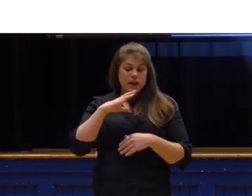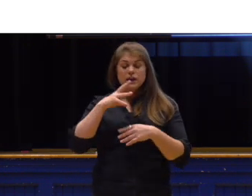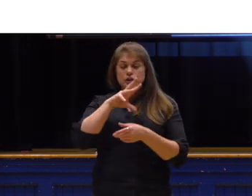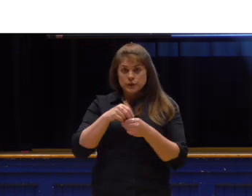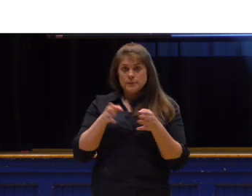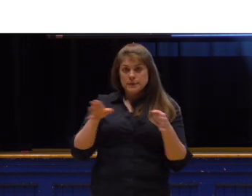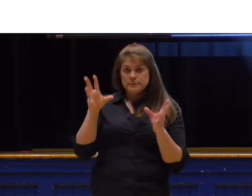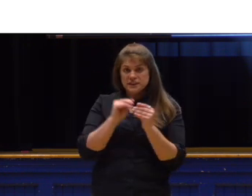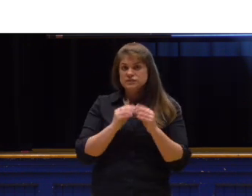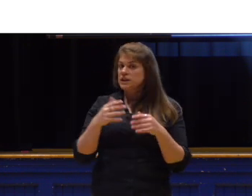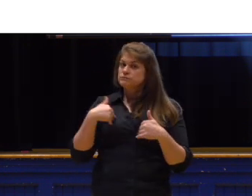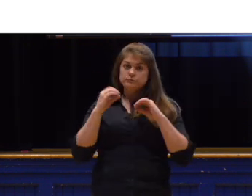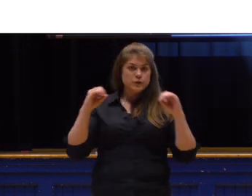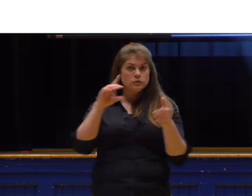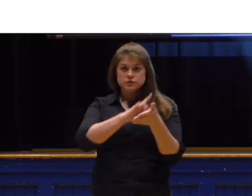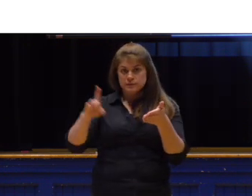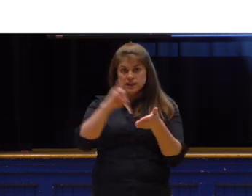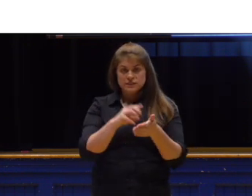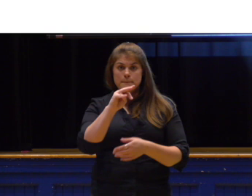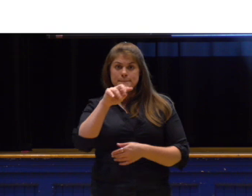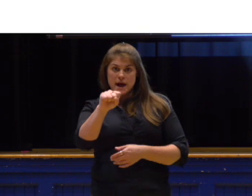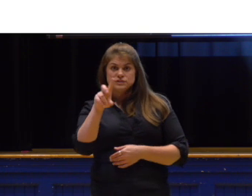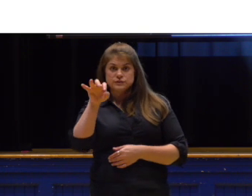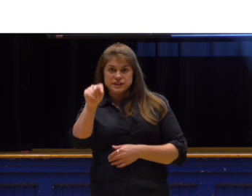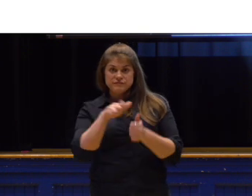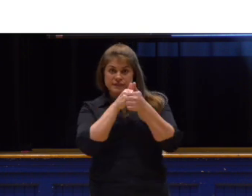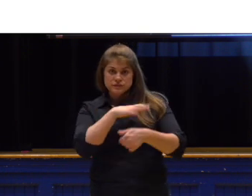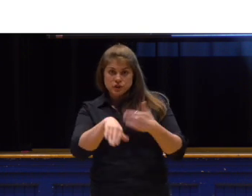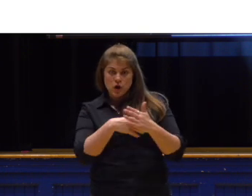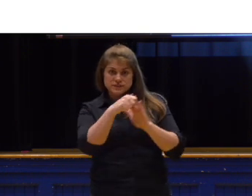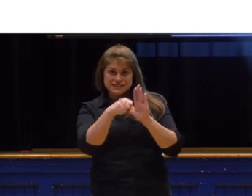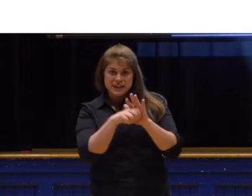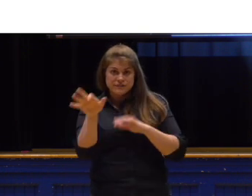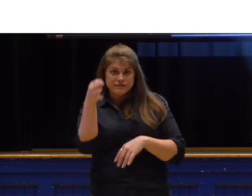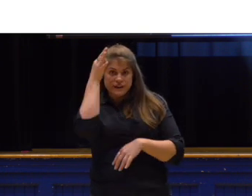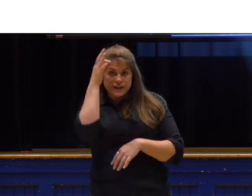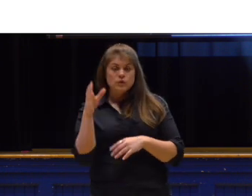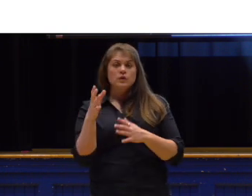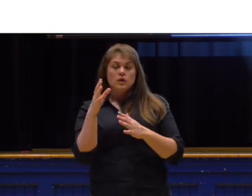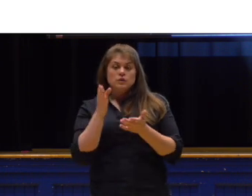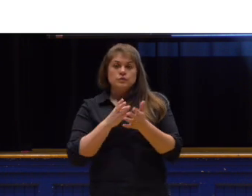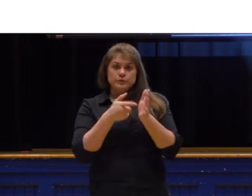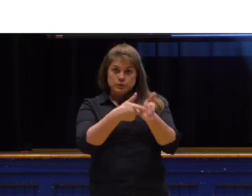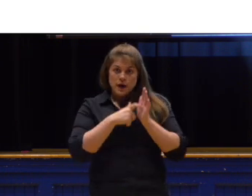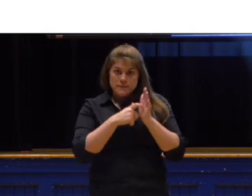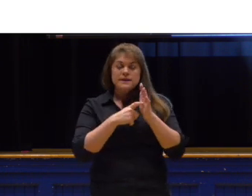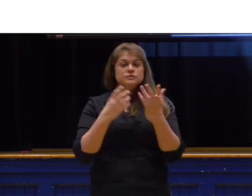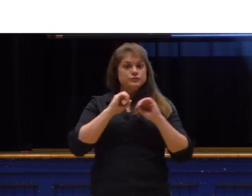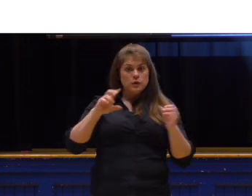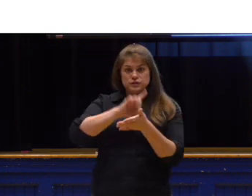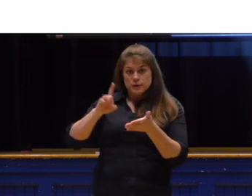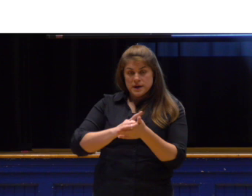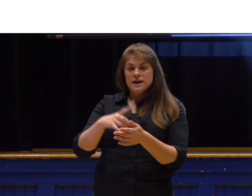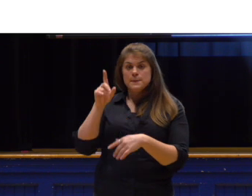free of discrimination. MassDOT complies with all federal and state civil rights requirements, preventing discrimination based on sex,